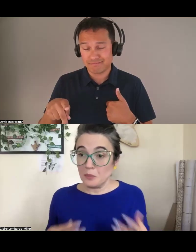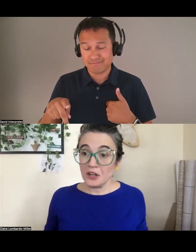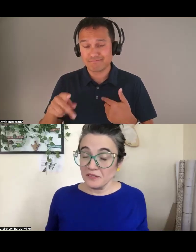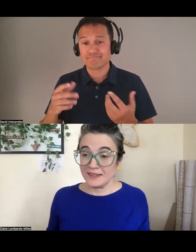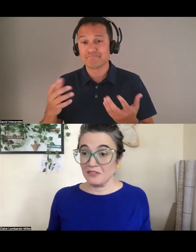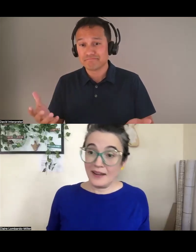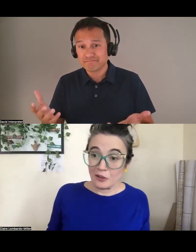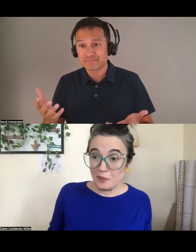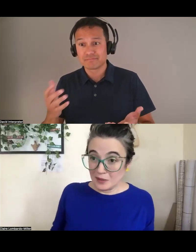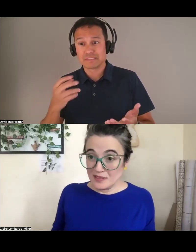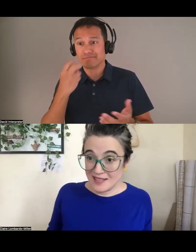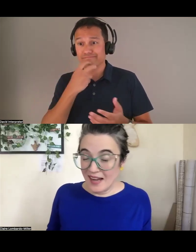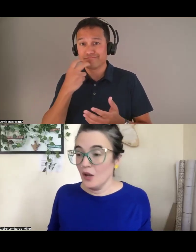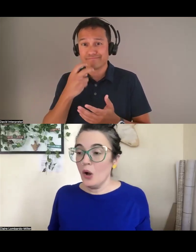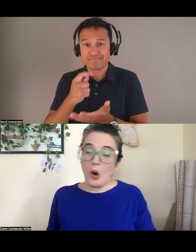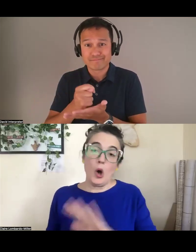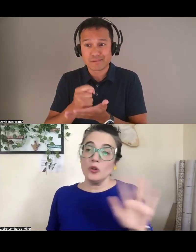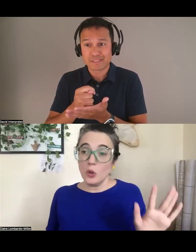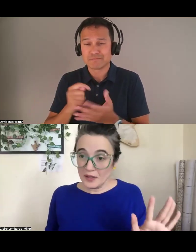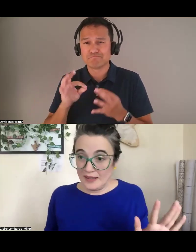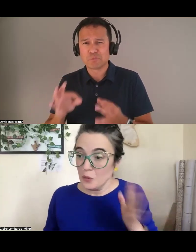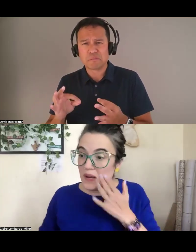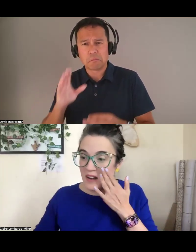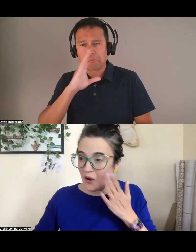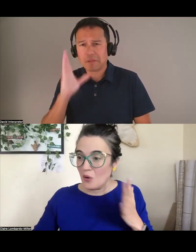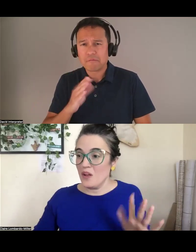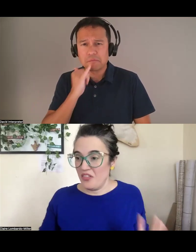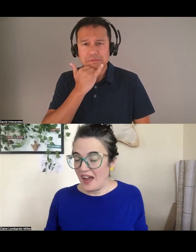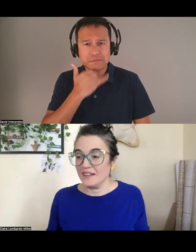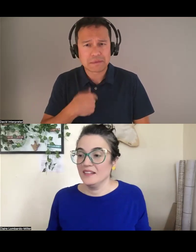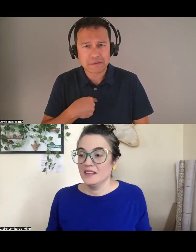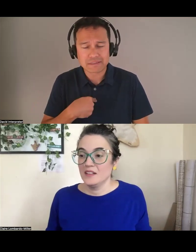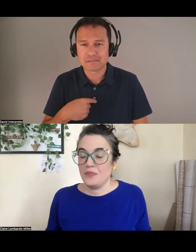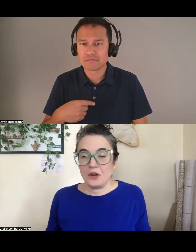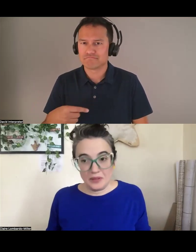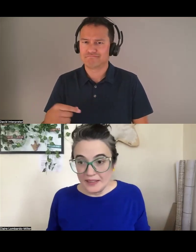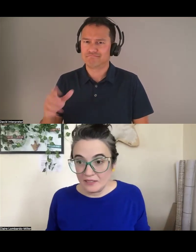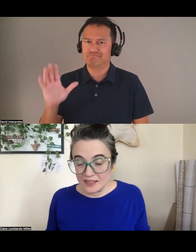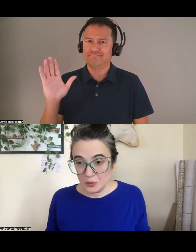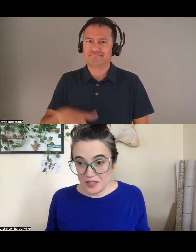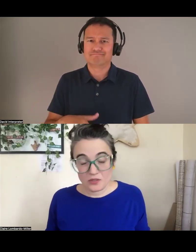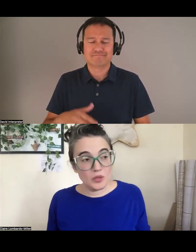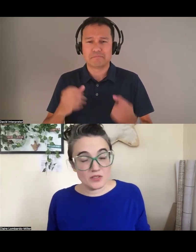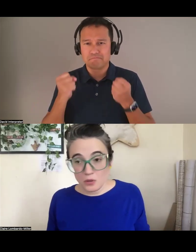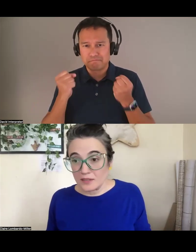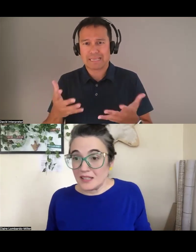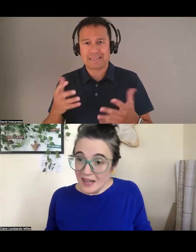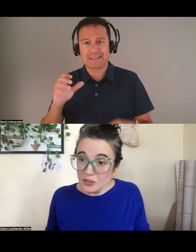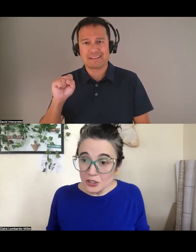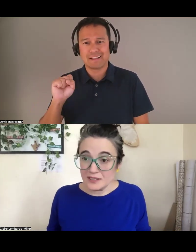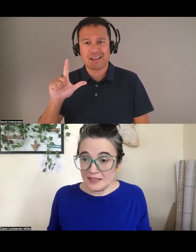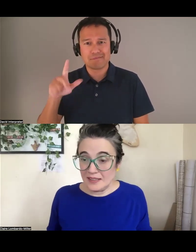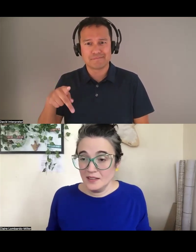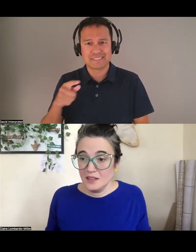totally perfect and I've never made a mistake. Oh, Lordy, we know that there are plenty of SLPs who historically